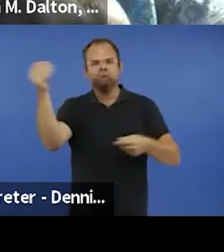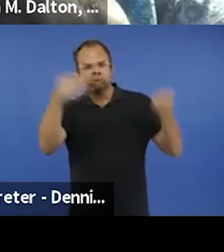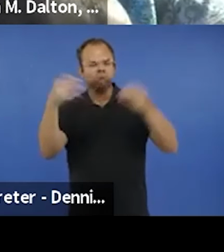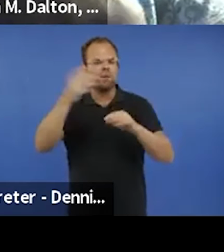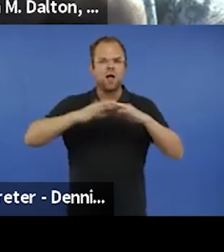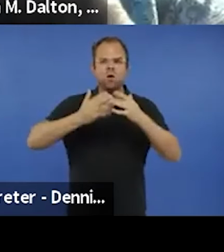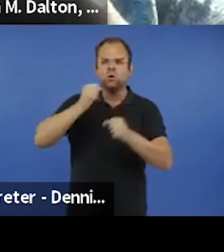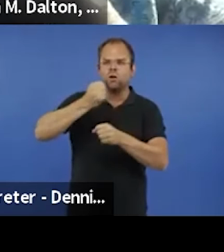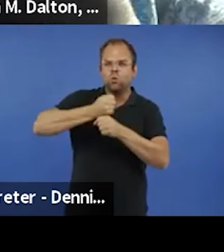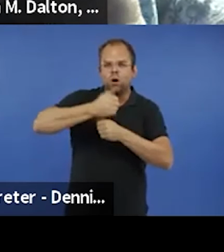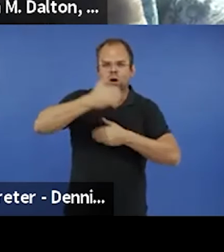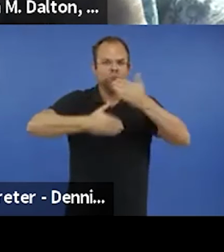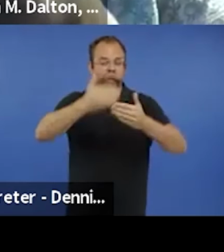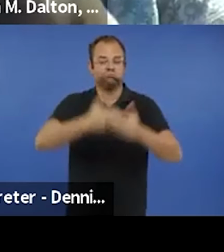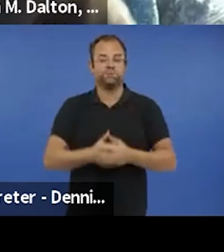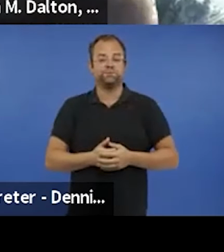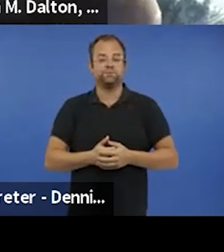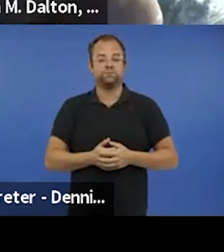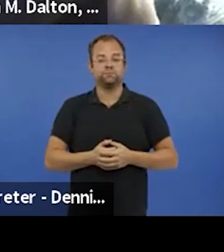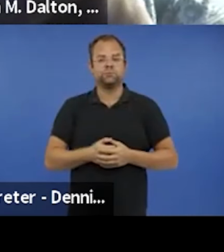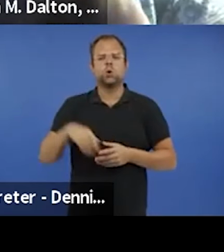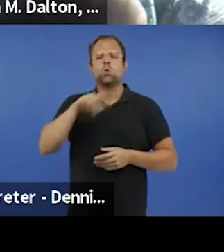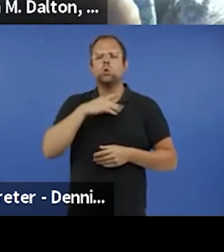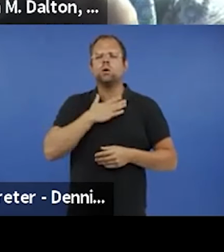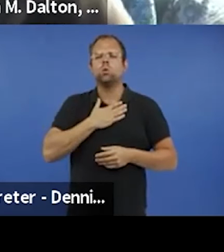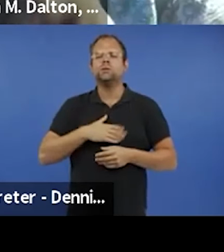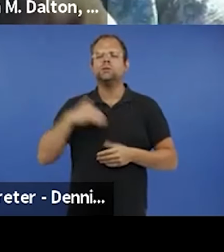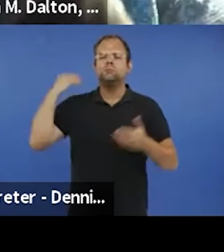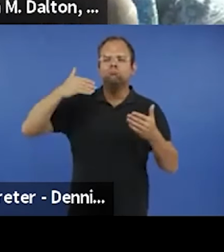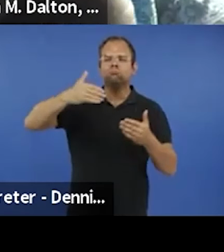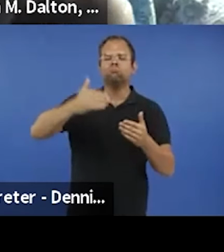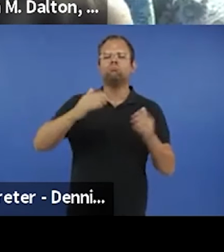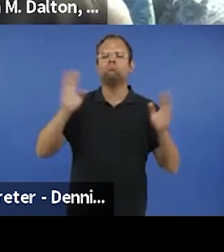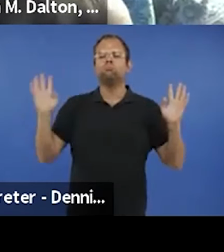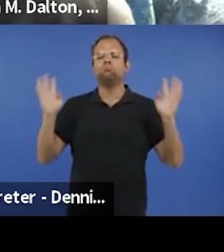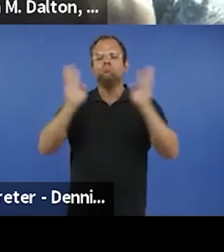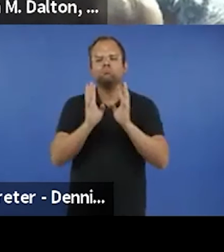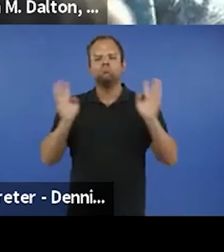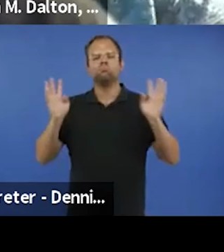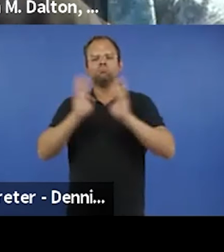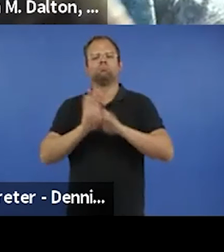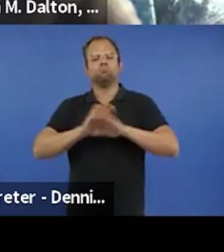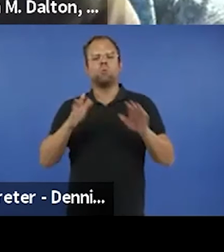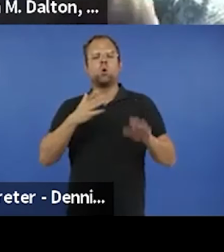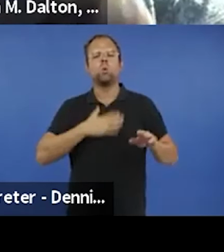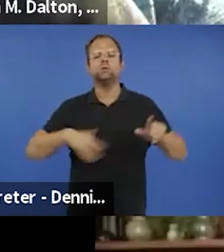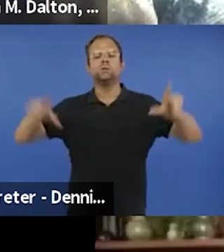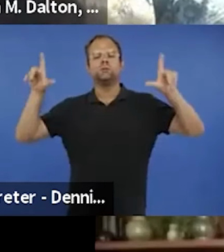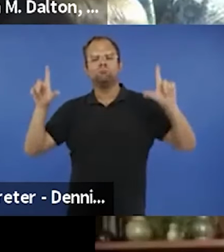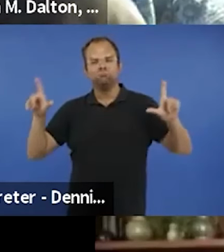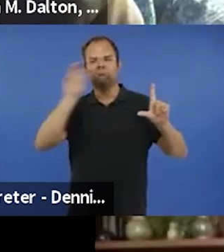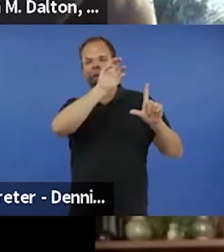try to end our sessions with a screenshot of everyone giving a really collaborative,